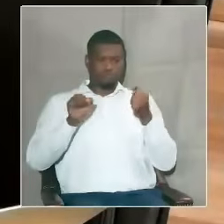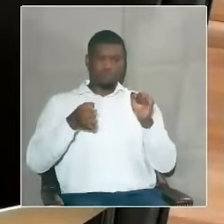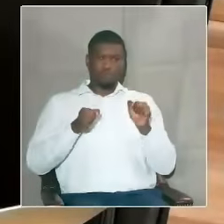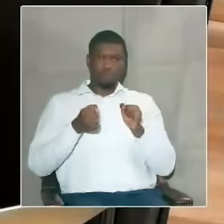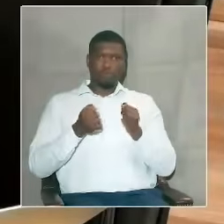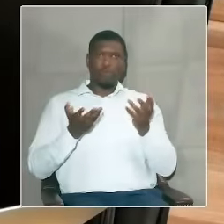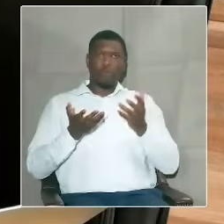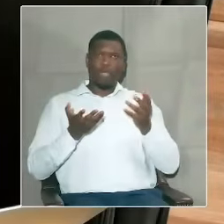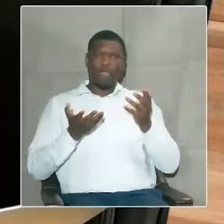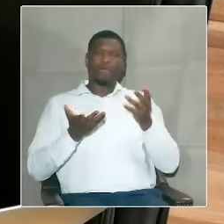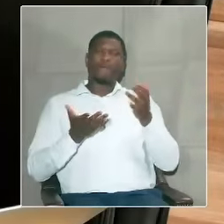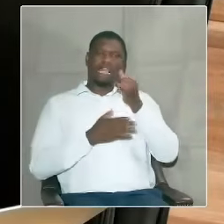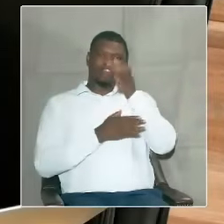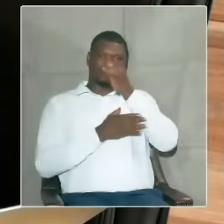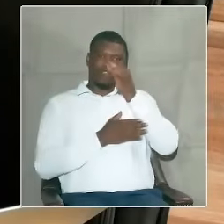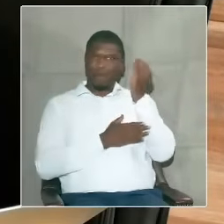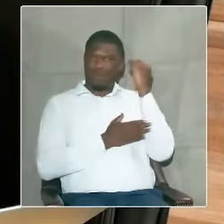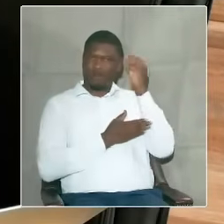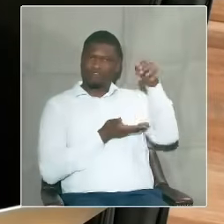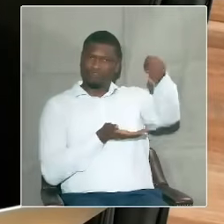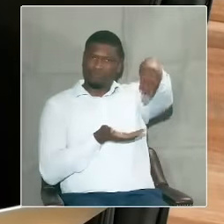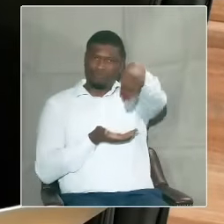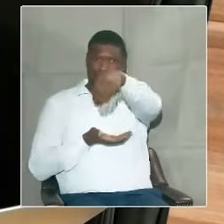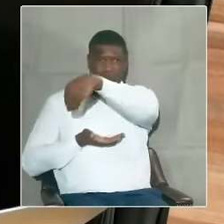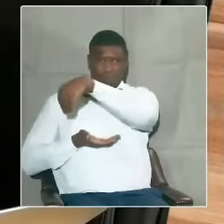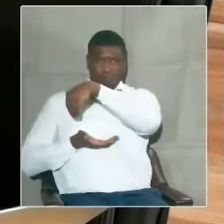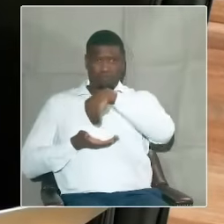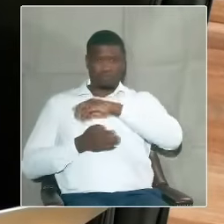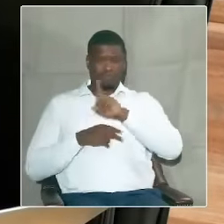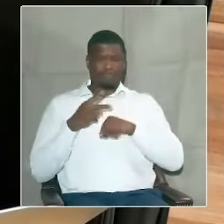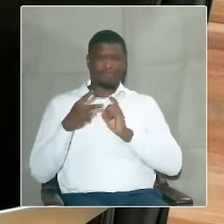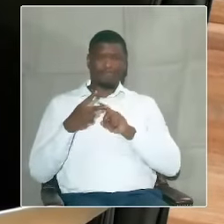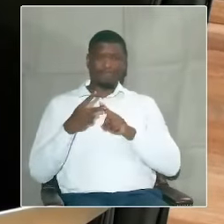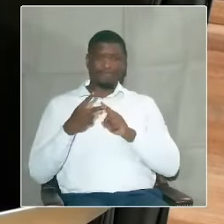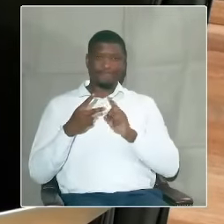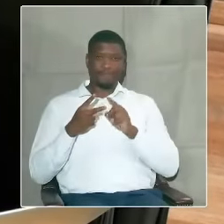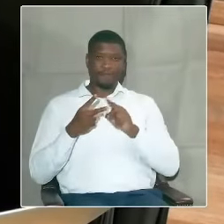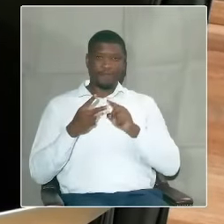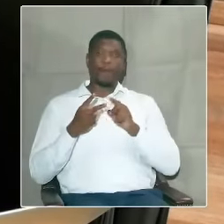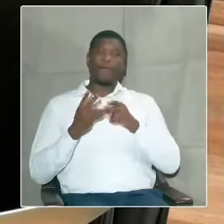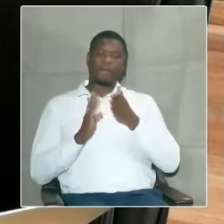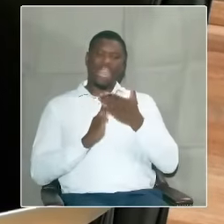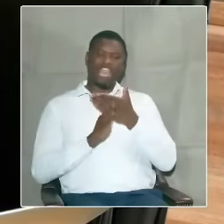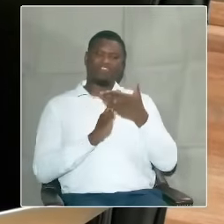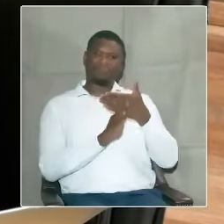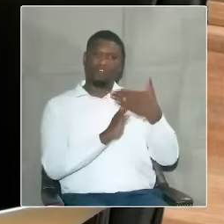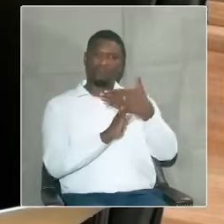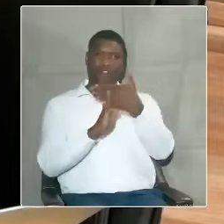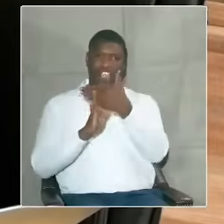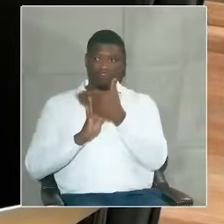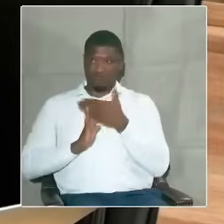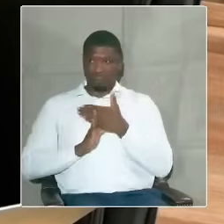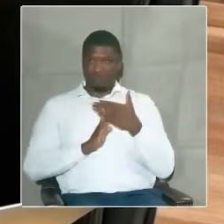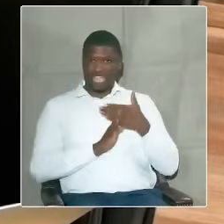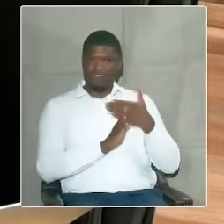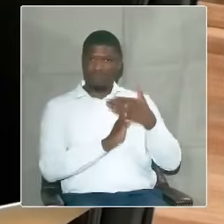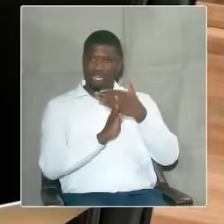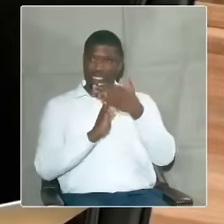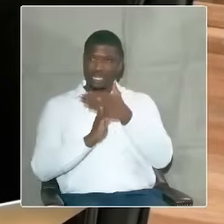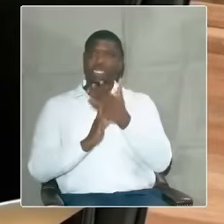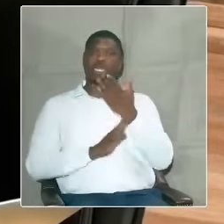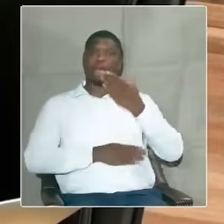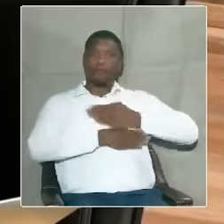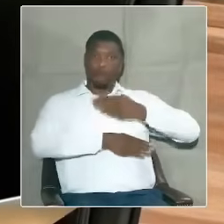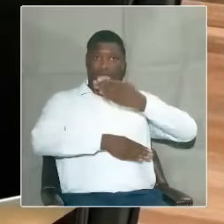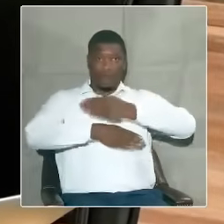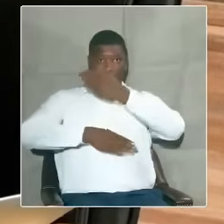division. The second is ports of entry. And if you turn over the page, the third one